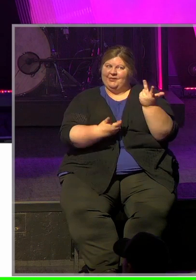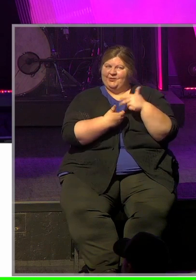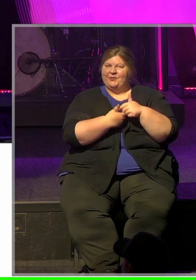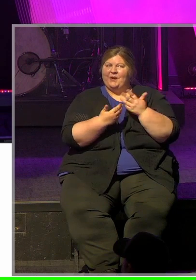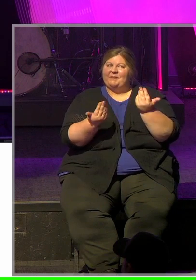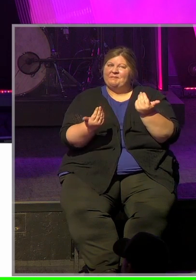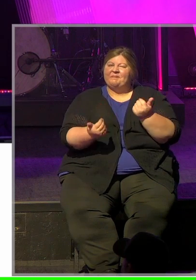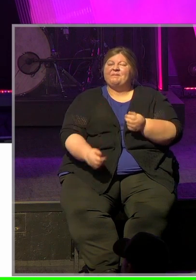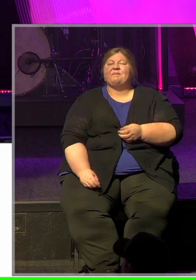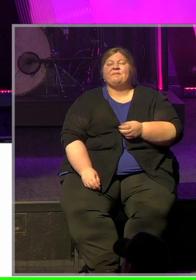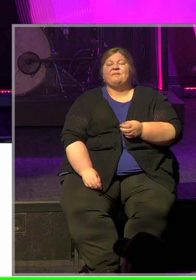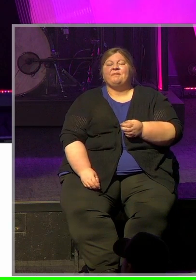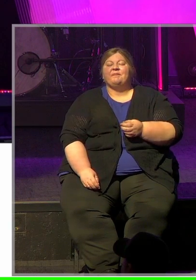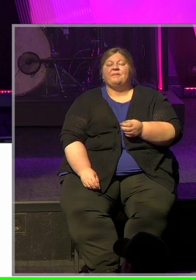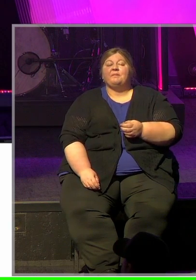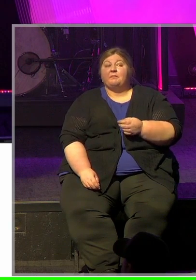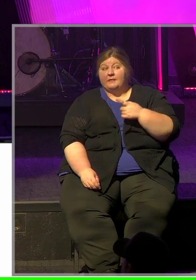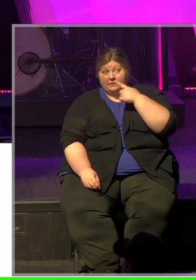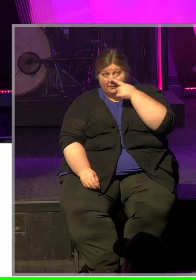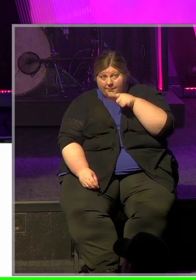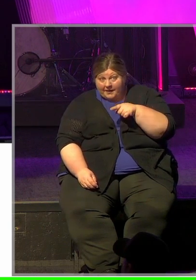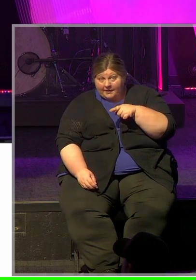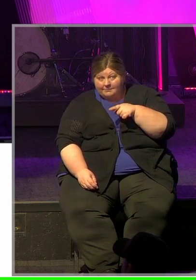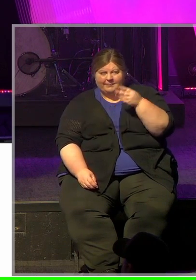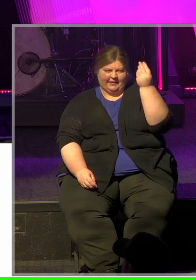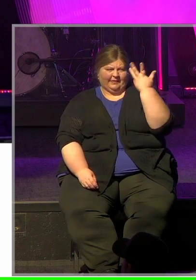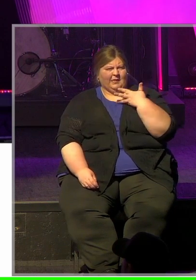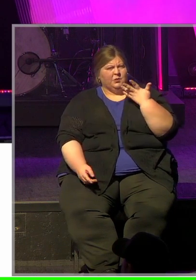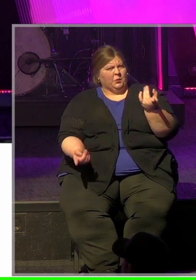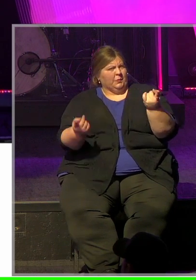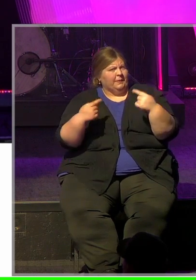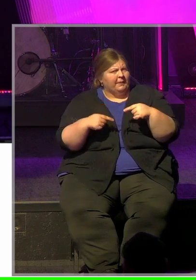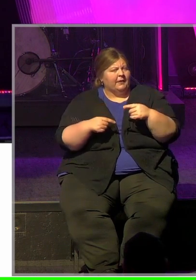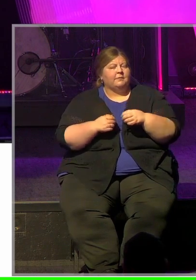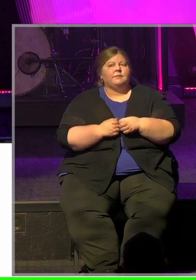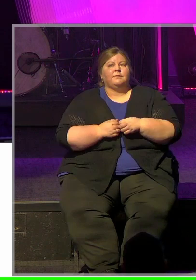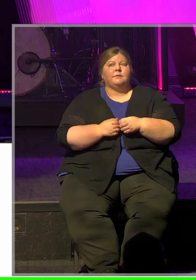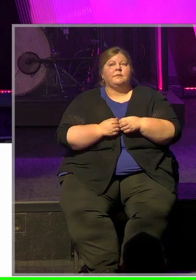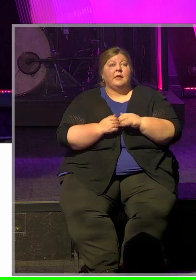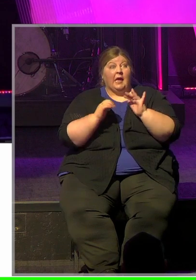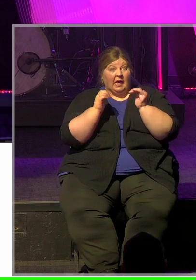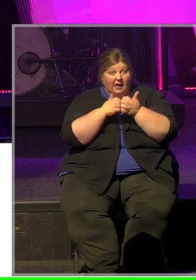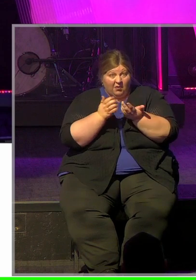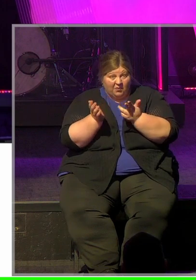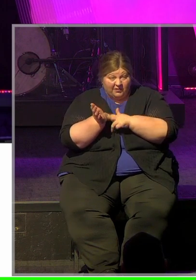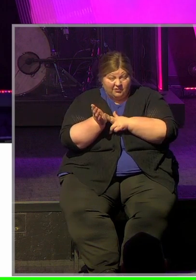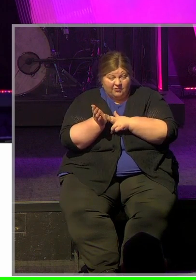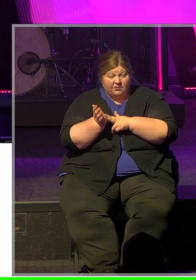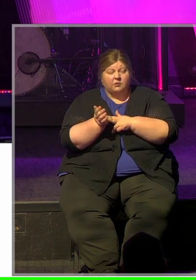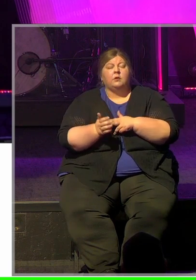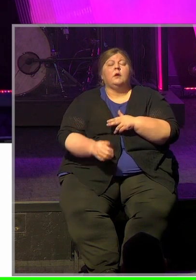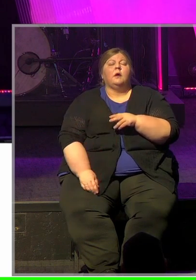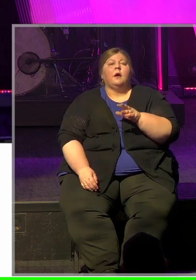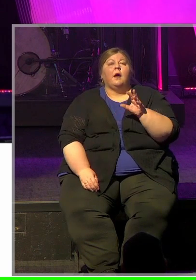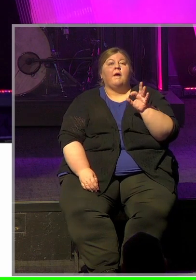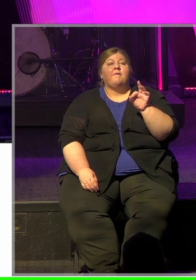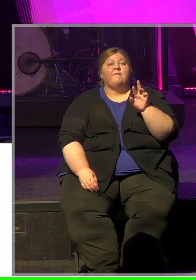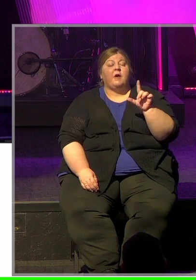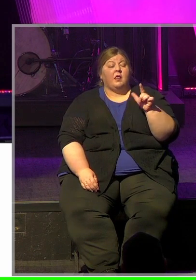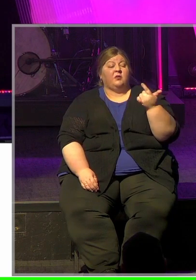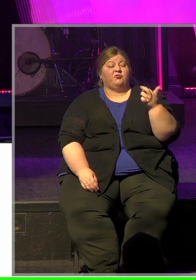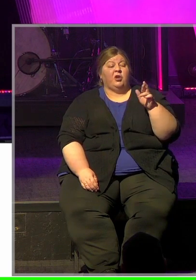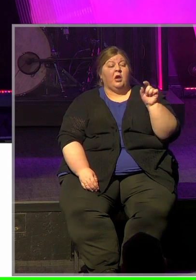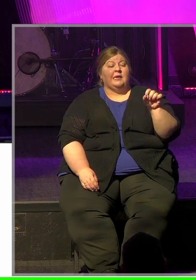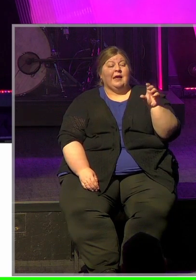that. And if you could, just let us know that you're coming. So how you register for that is on